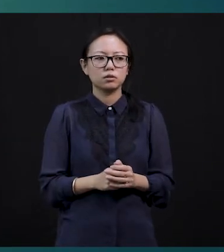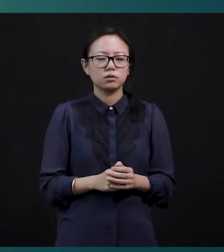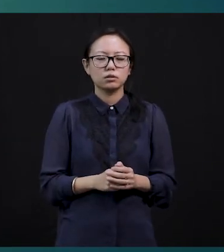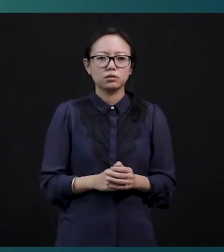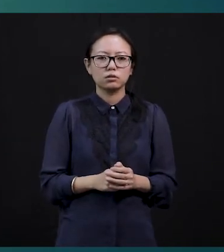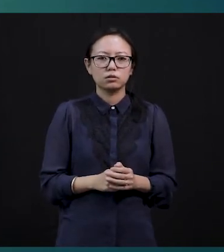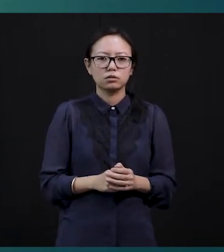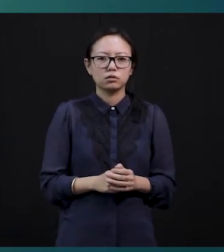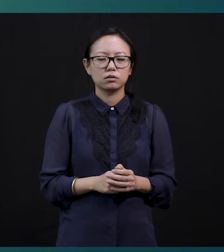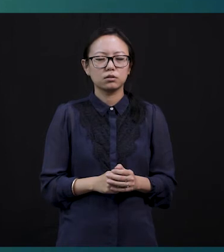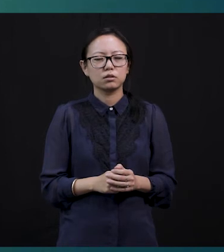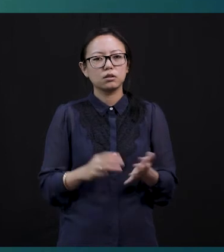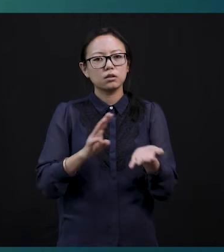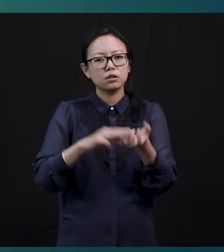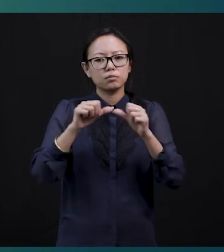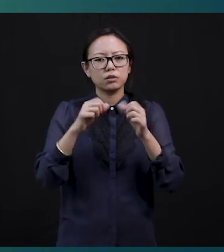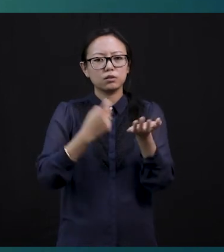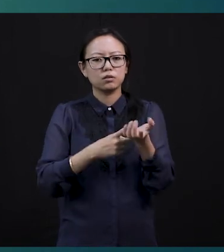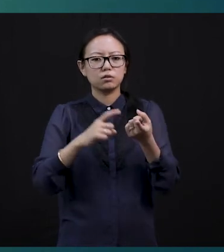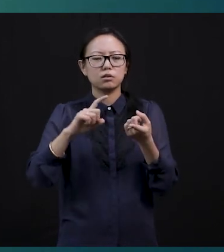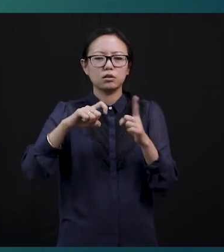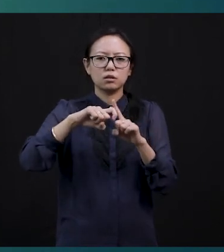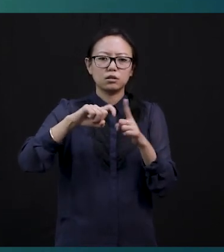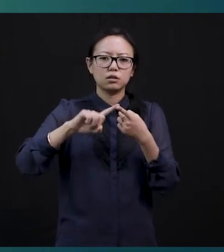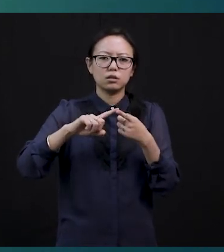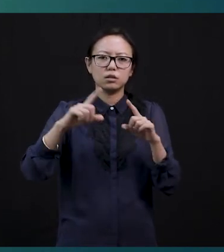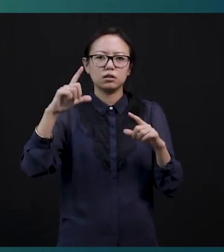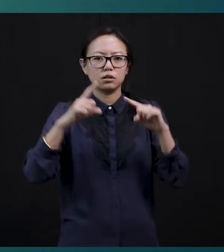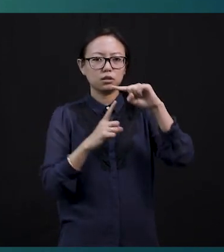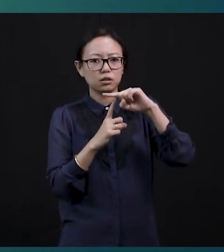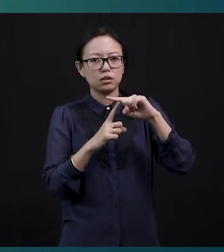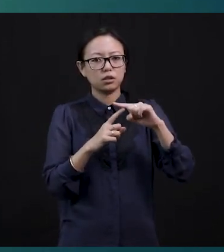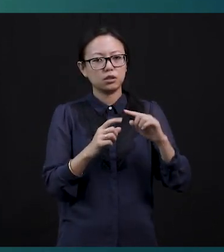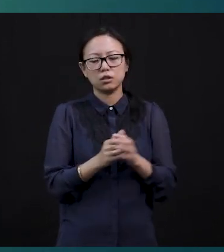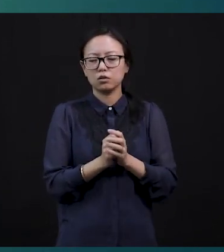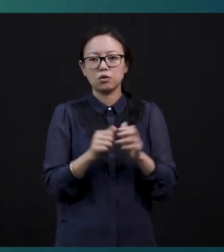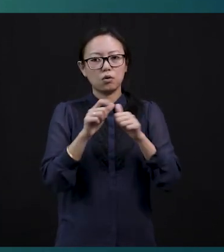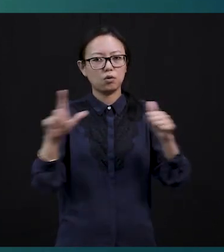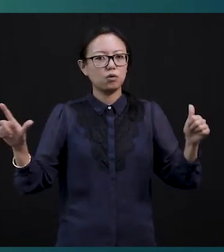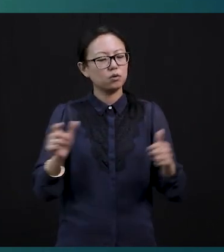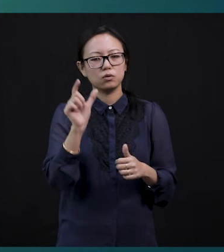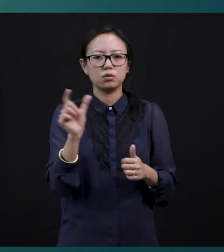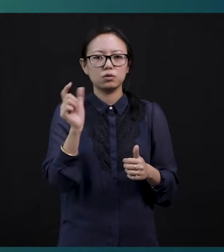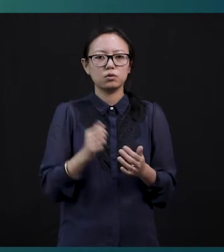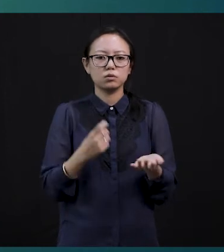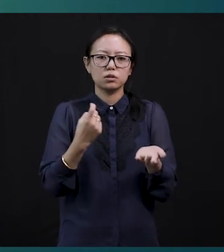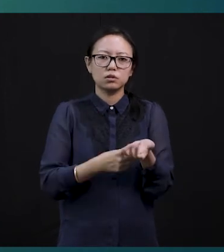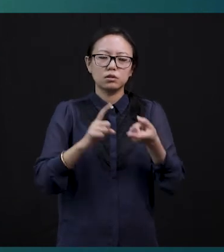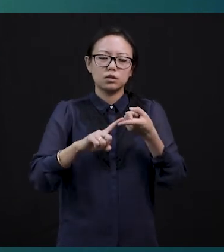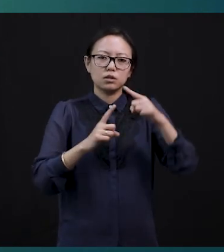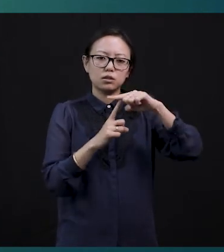market is also for the consumers like us who go and buy. So, the link between the producers and the consumers